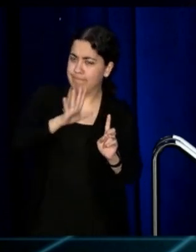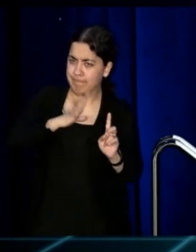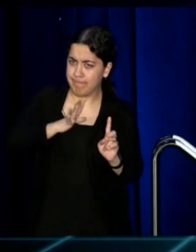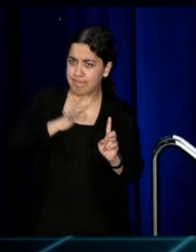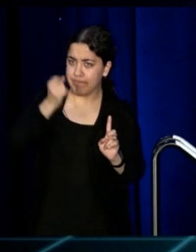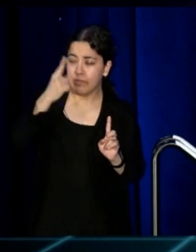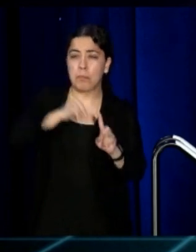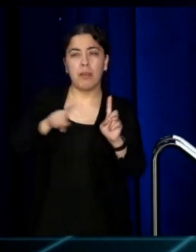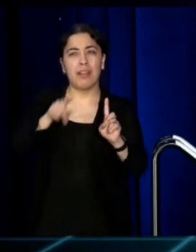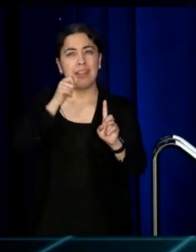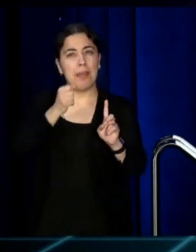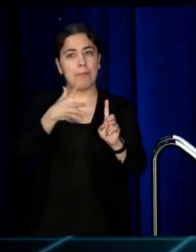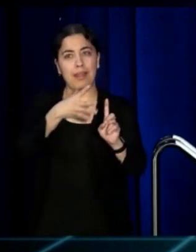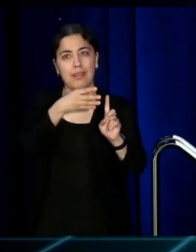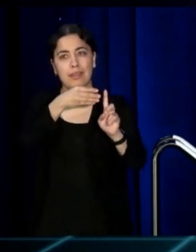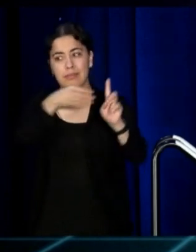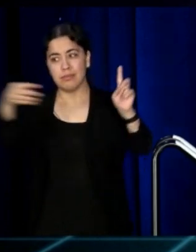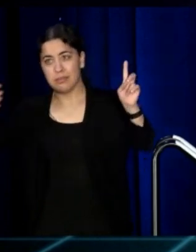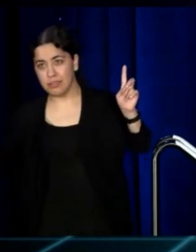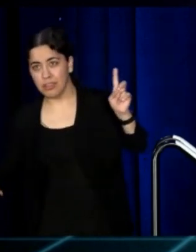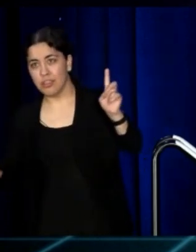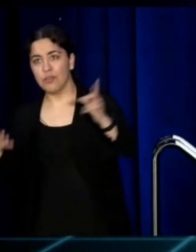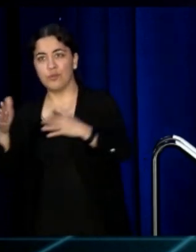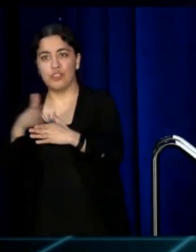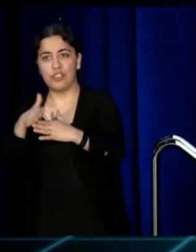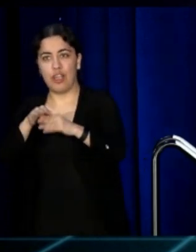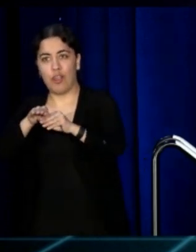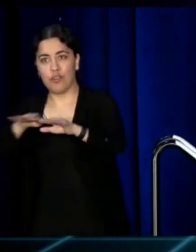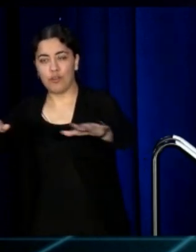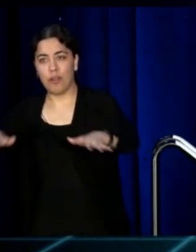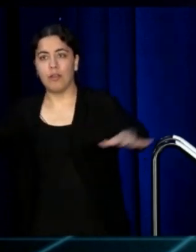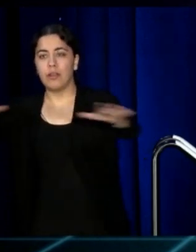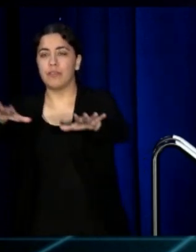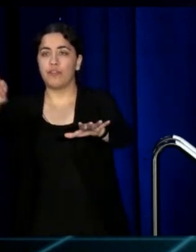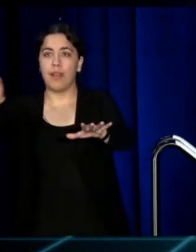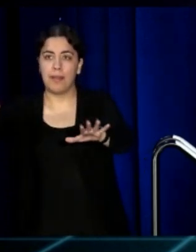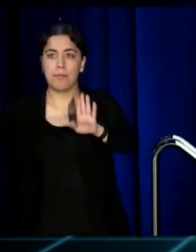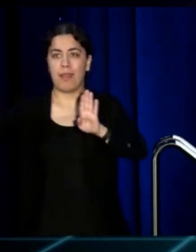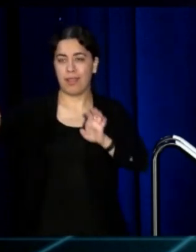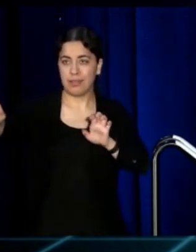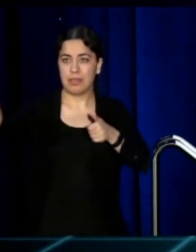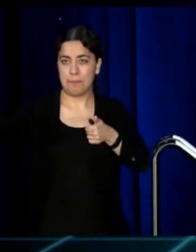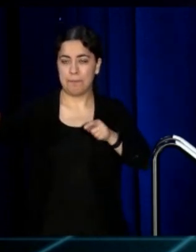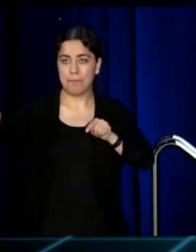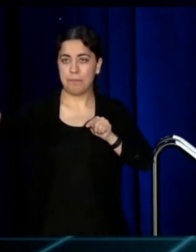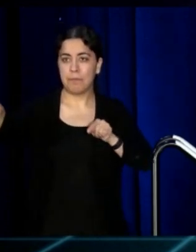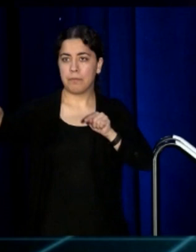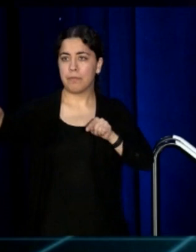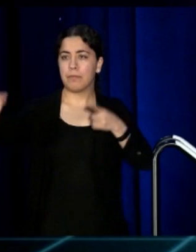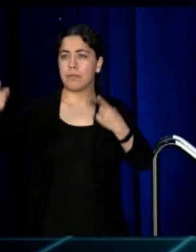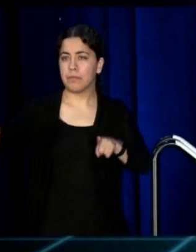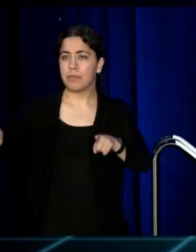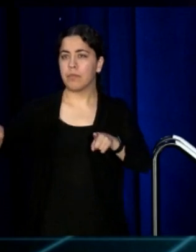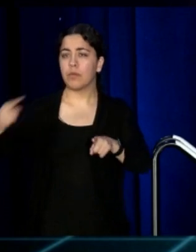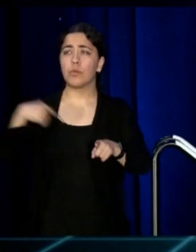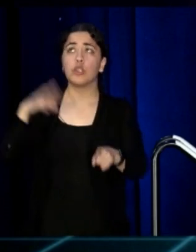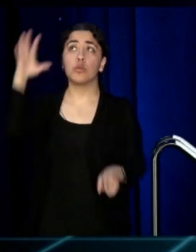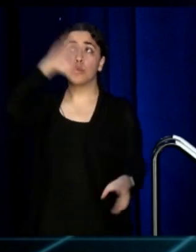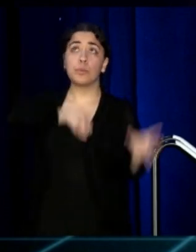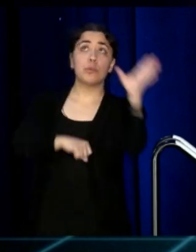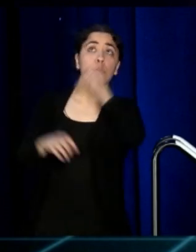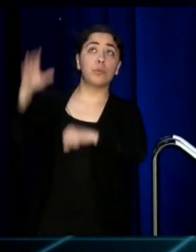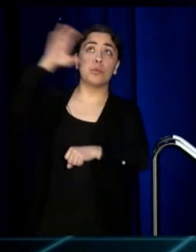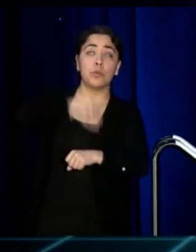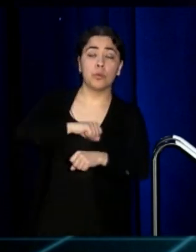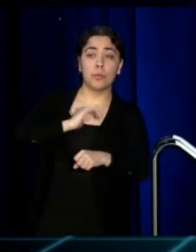there's not a lot that we have shared across front-end and back-end setups where we can make assumptions about the